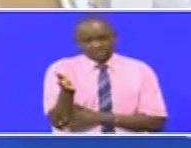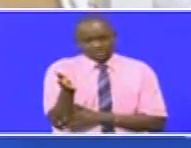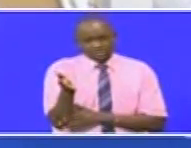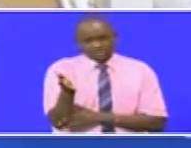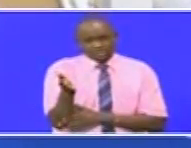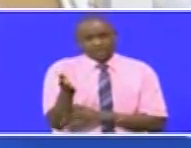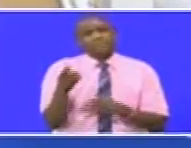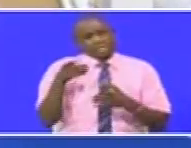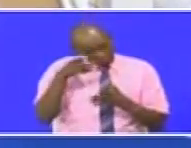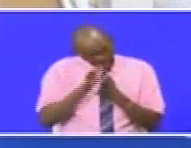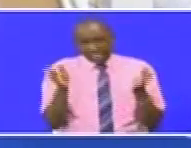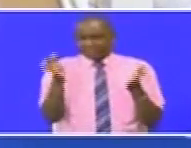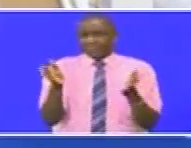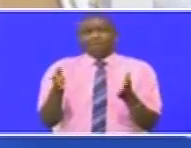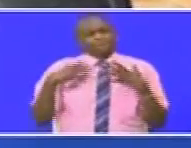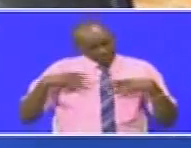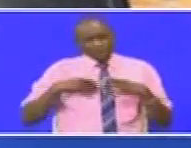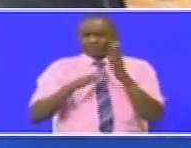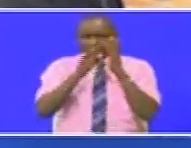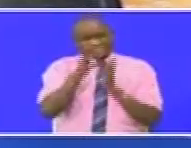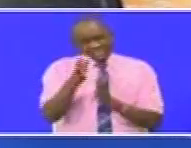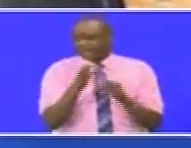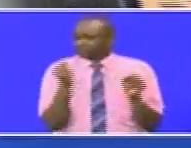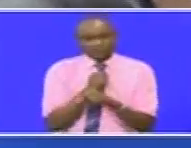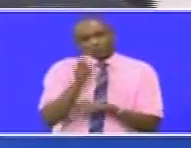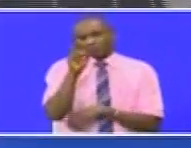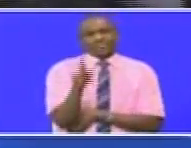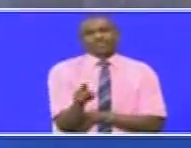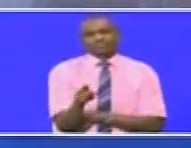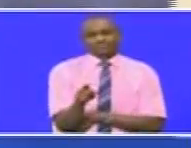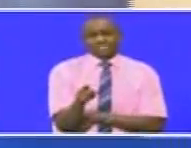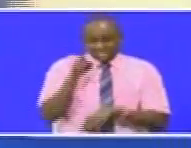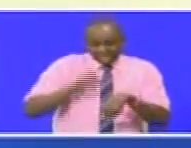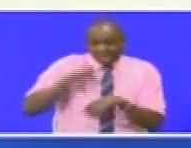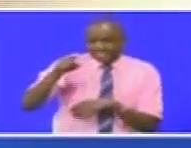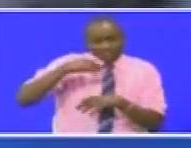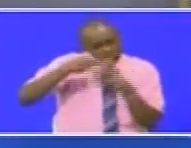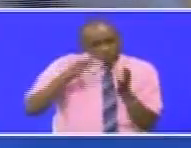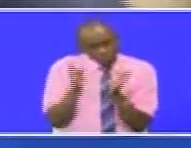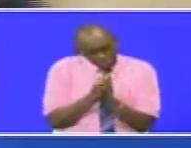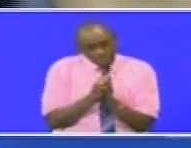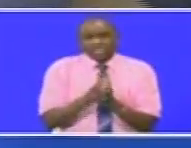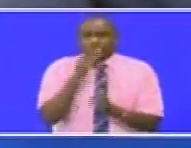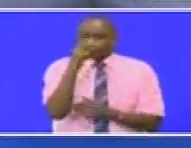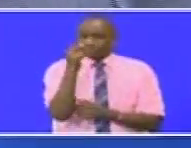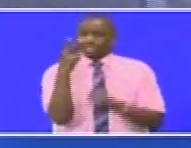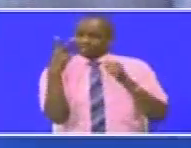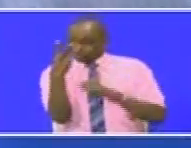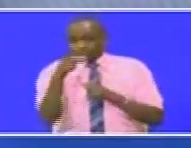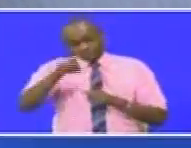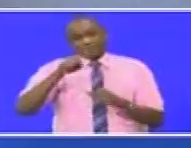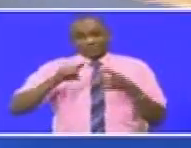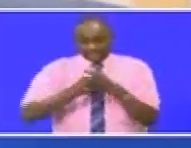among the public personalities. He says his interaction with the Kibakis began in 2002